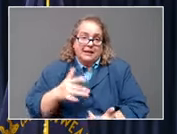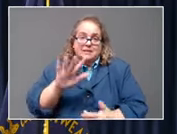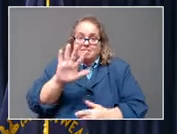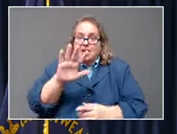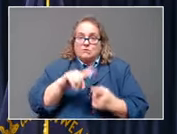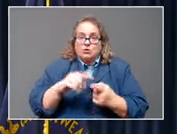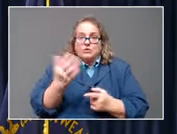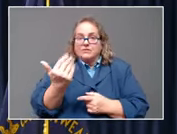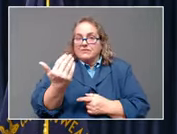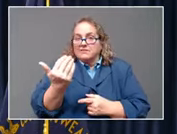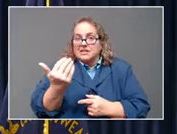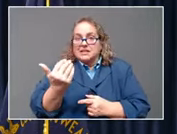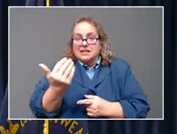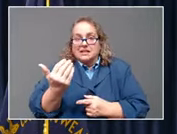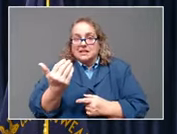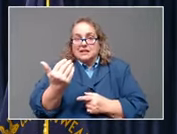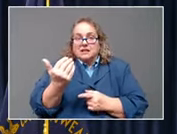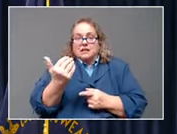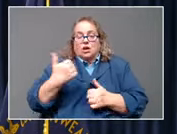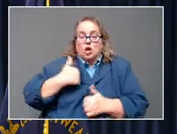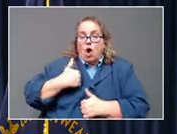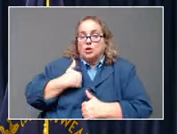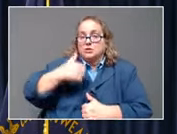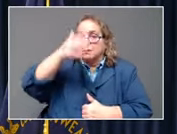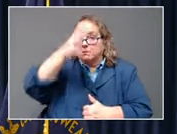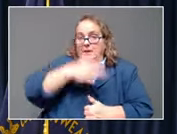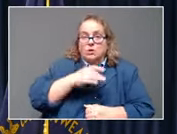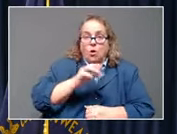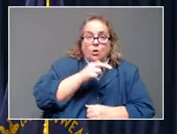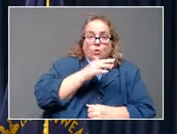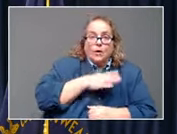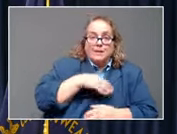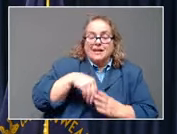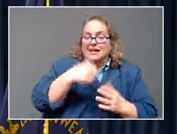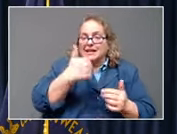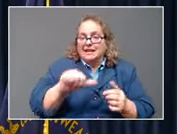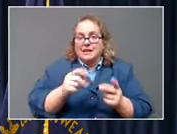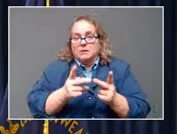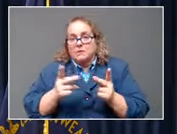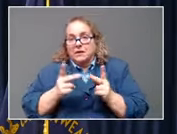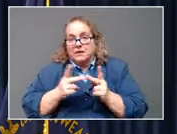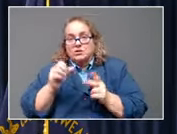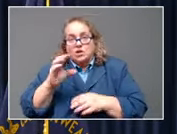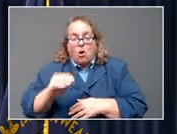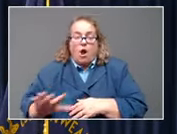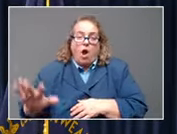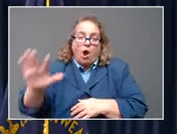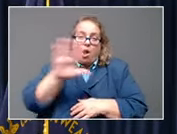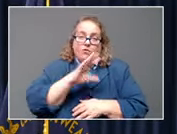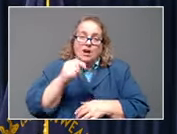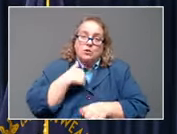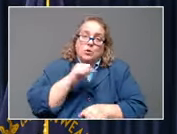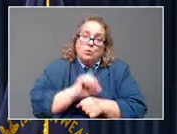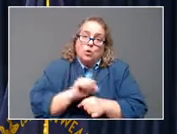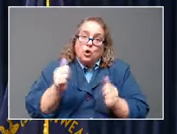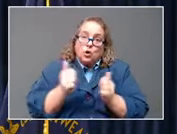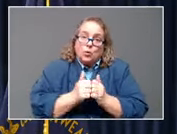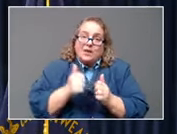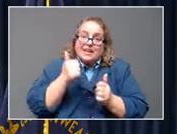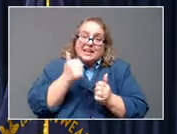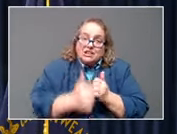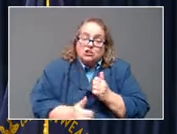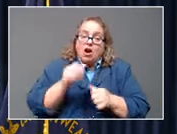15 guardsmen or women that are in any facility. So all over, and we worked with each